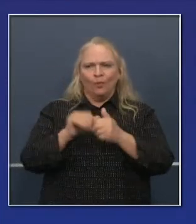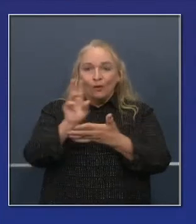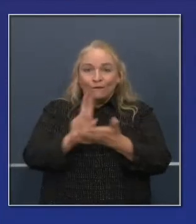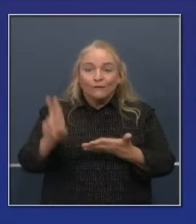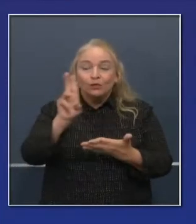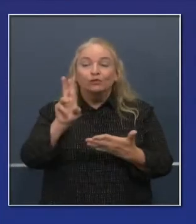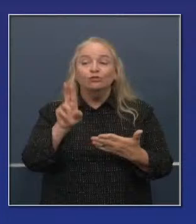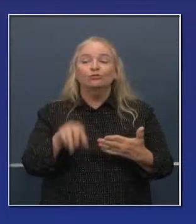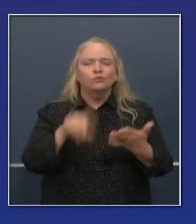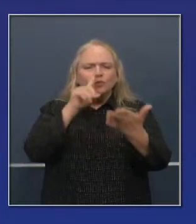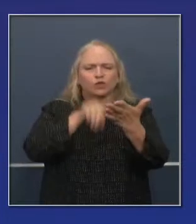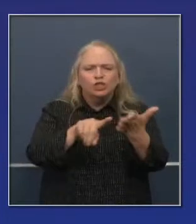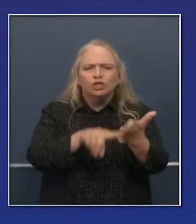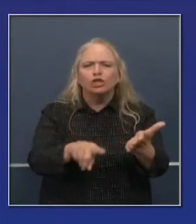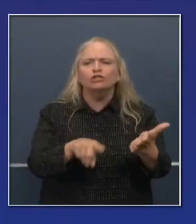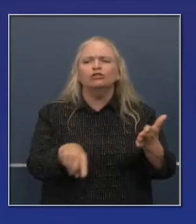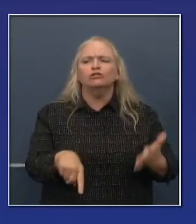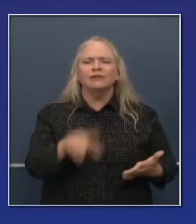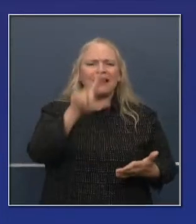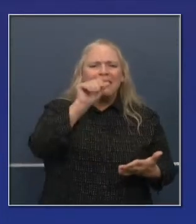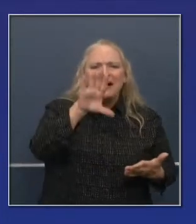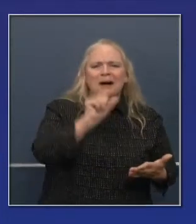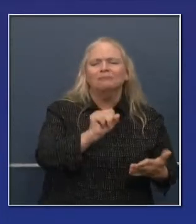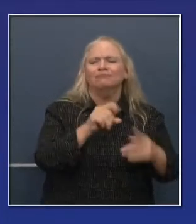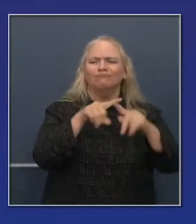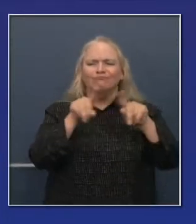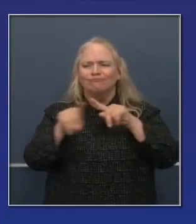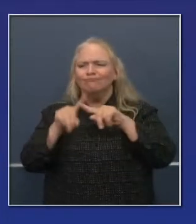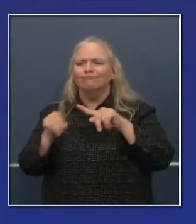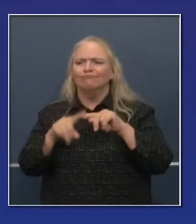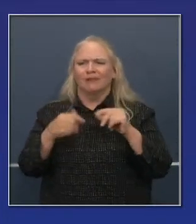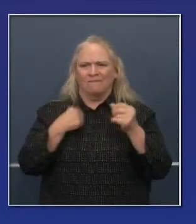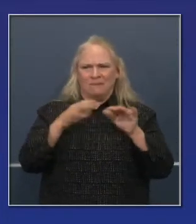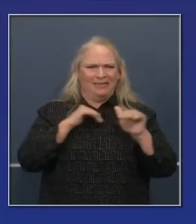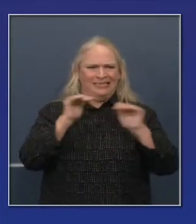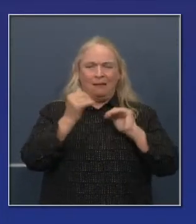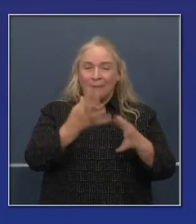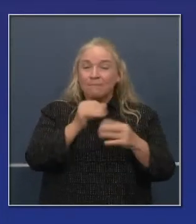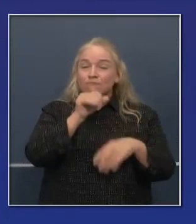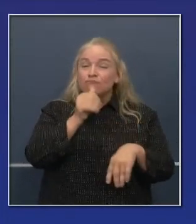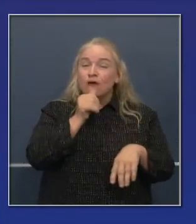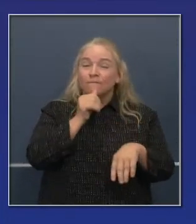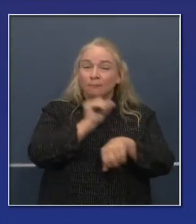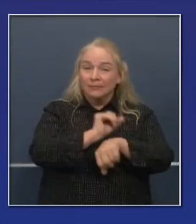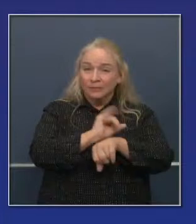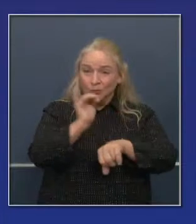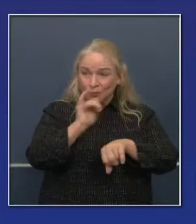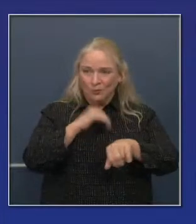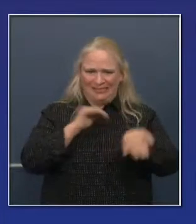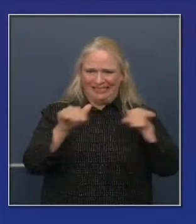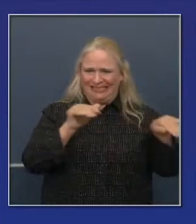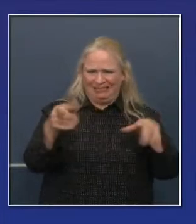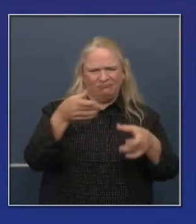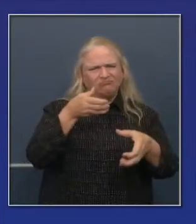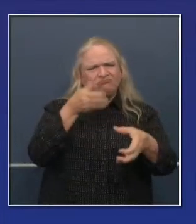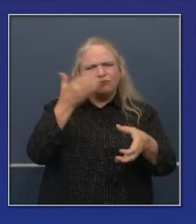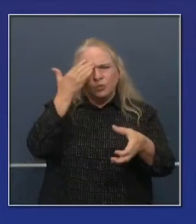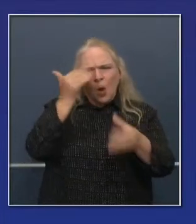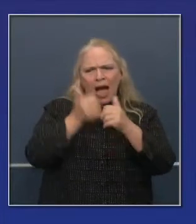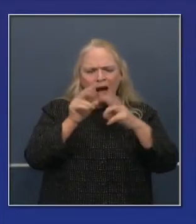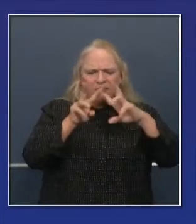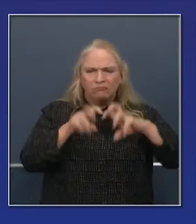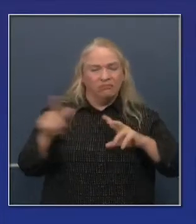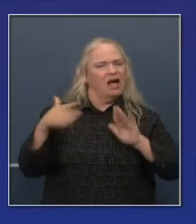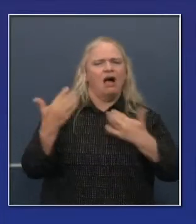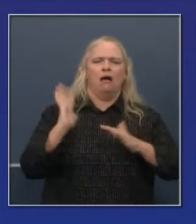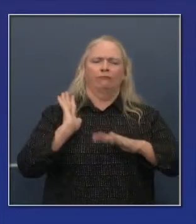research and development, federal labs and the like, as well as the private sector and its ingenuity. A lot is happening in this space. As I mentioned on